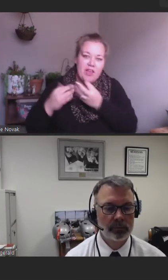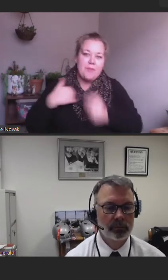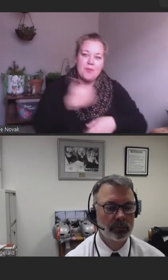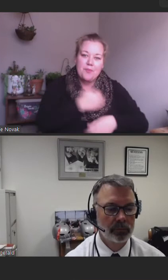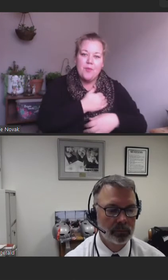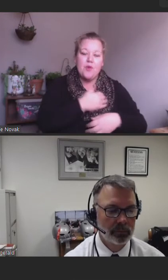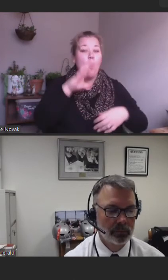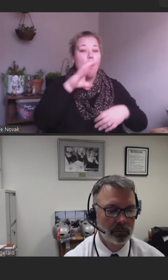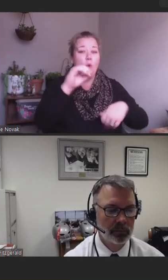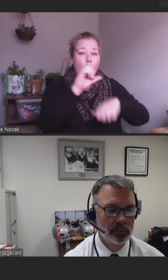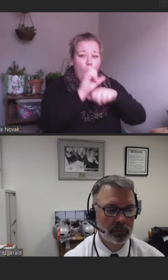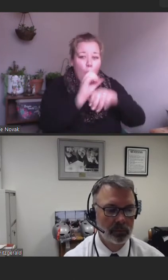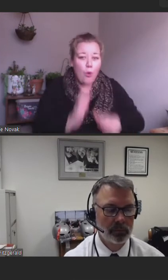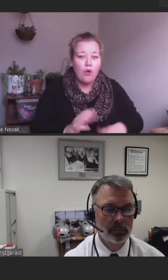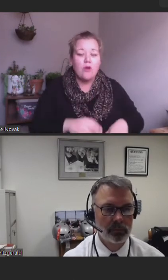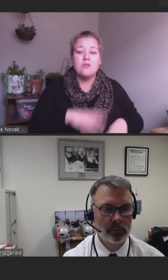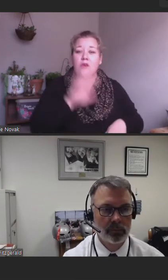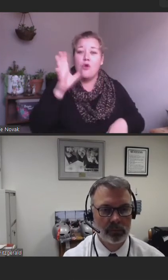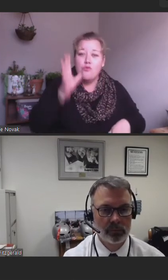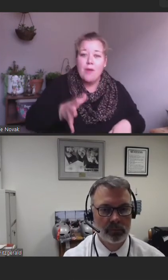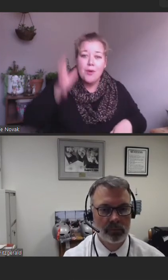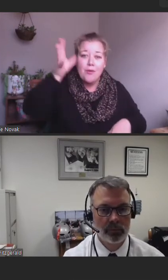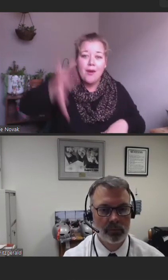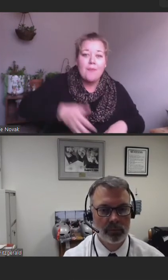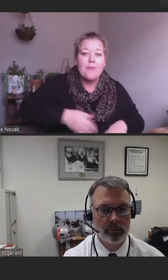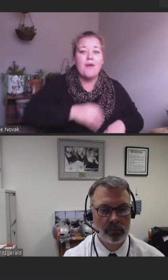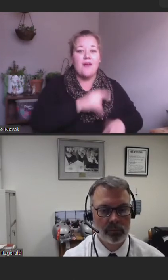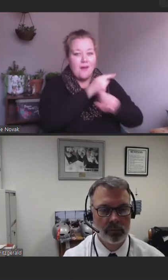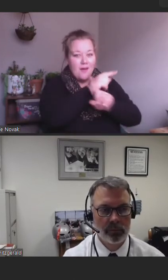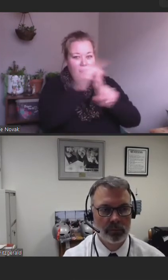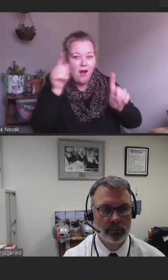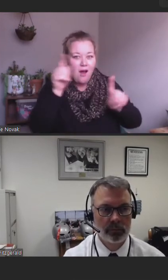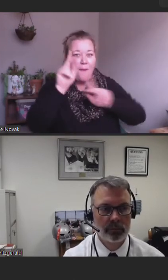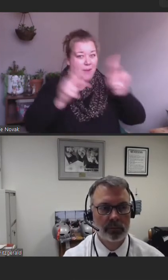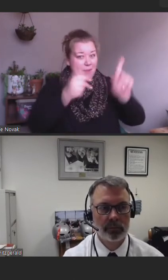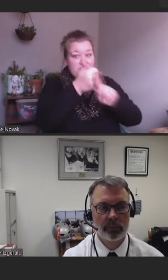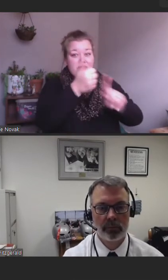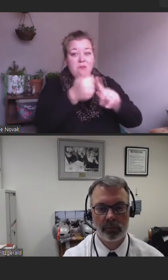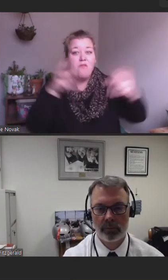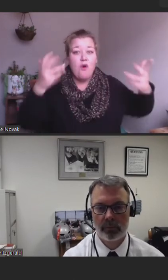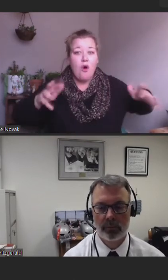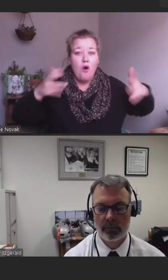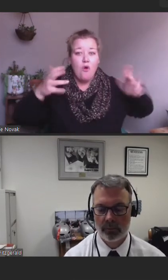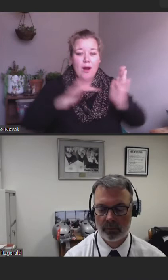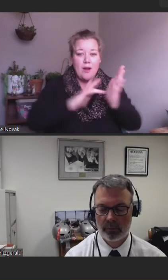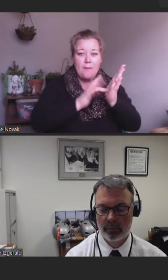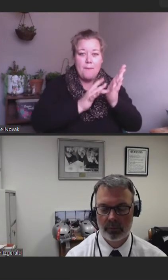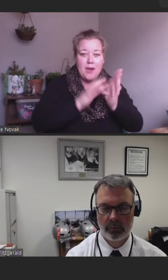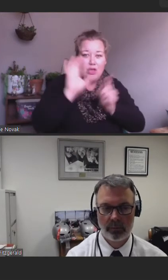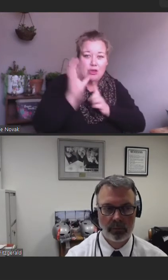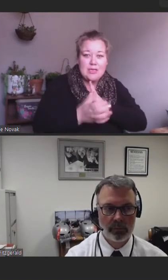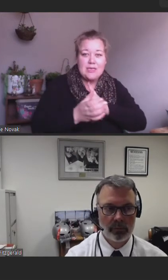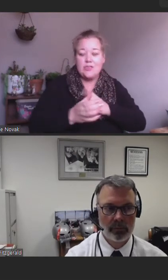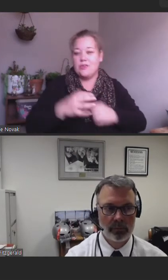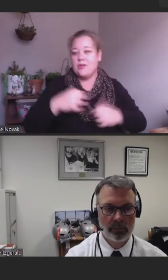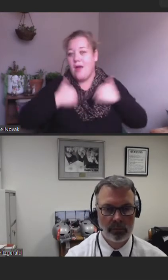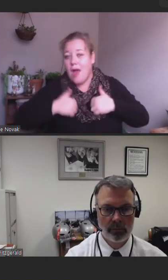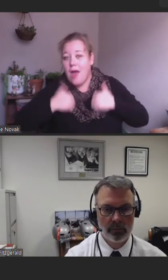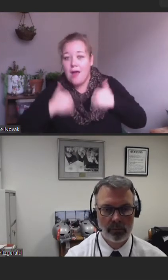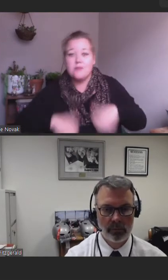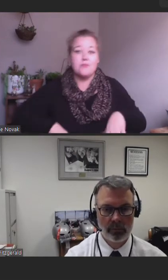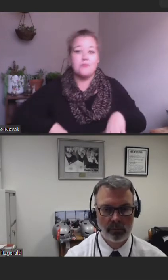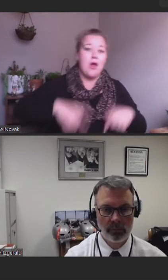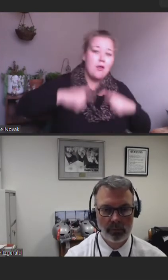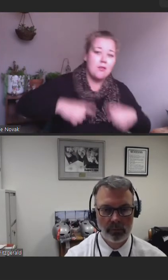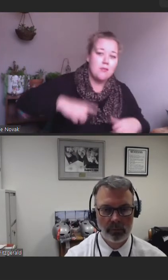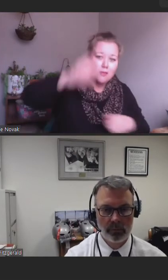your parents, grandparents. Think of those folks who have medical conditions, high blood pressure, diabetes, asthma, lung disease,